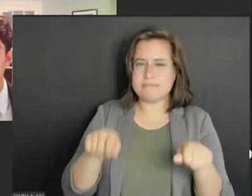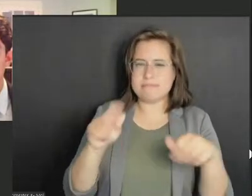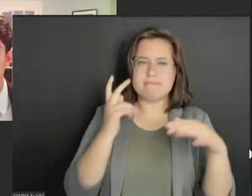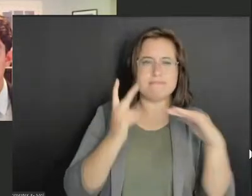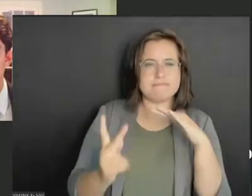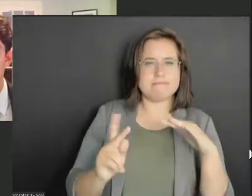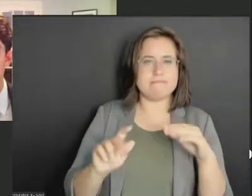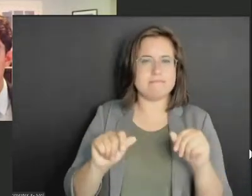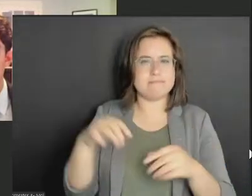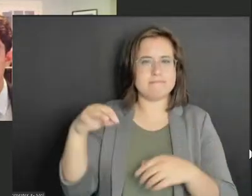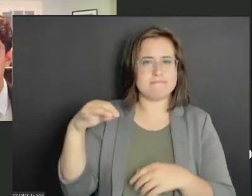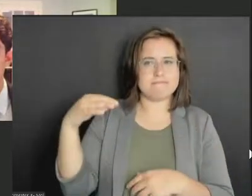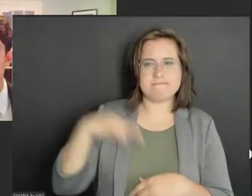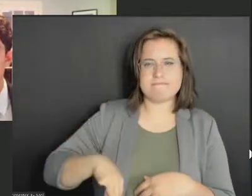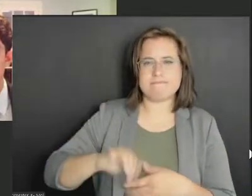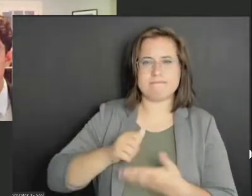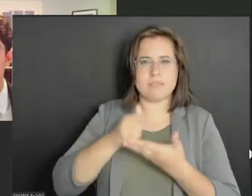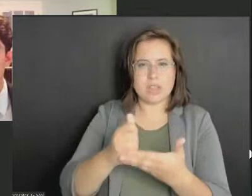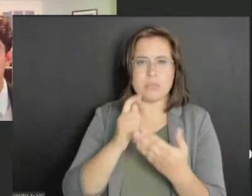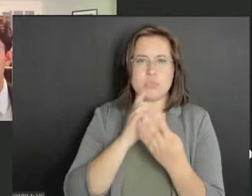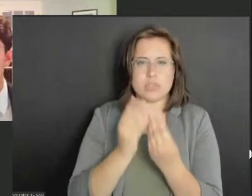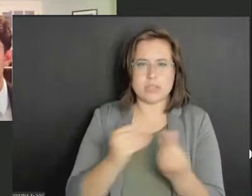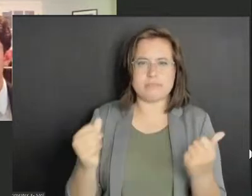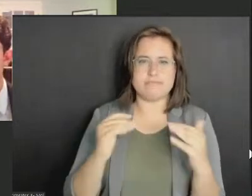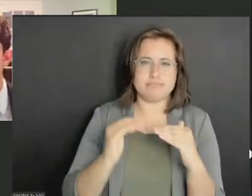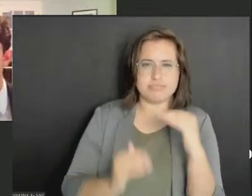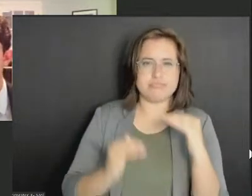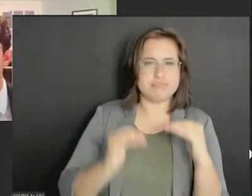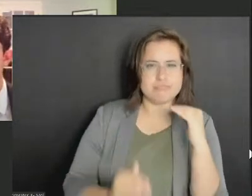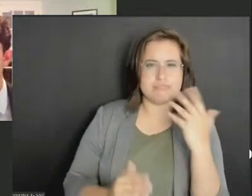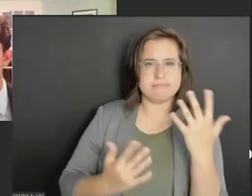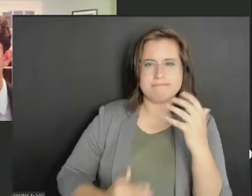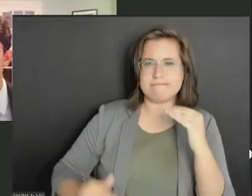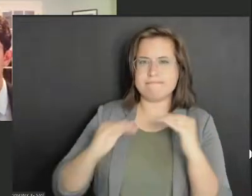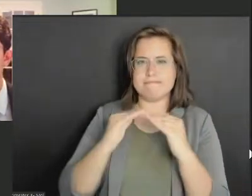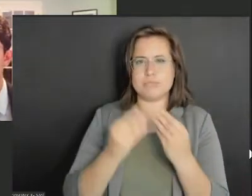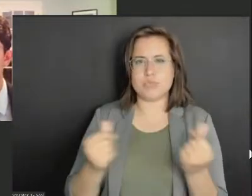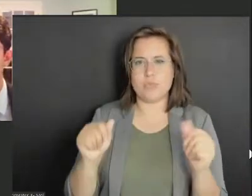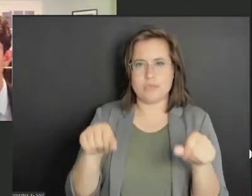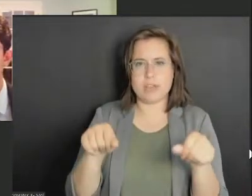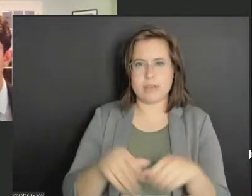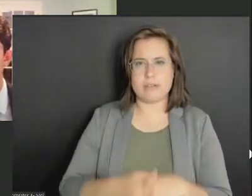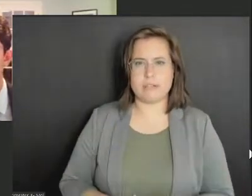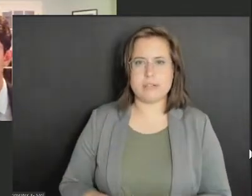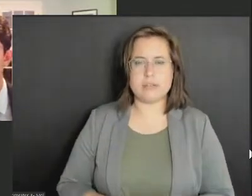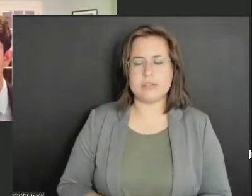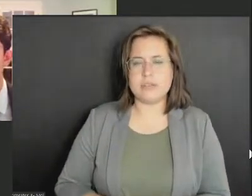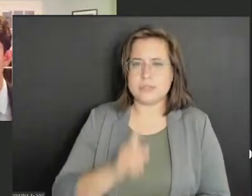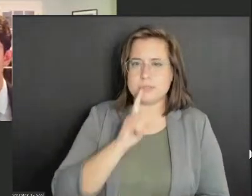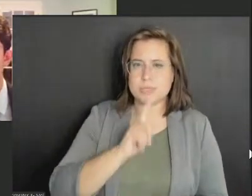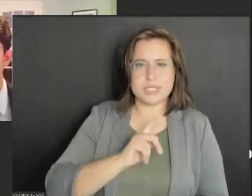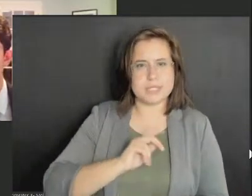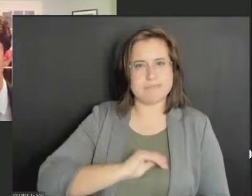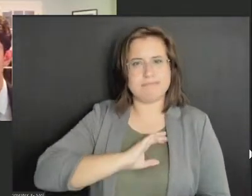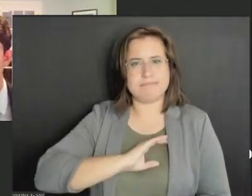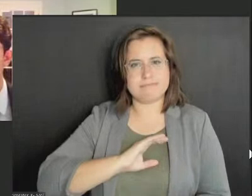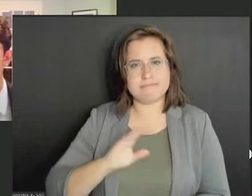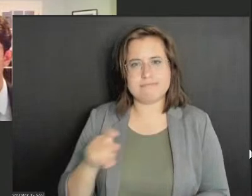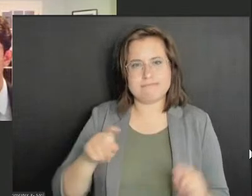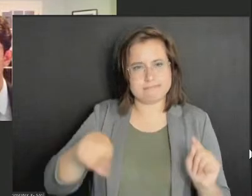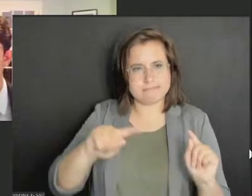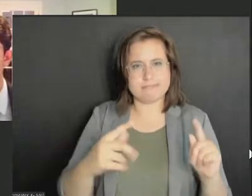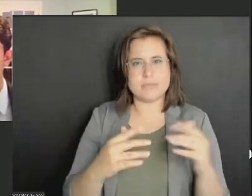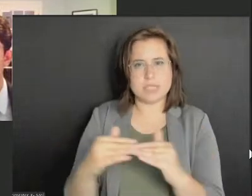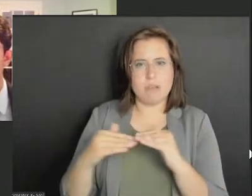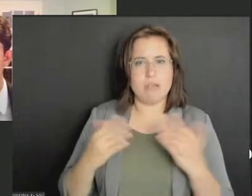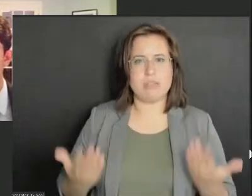to resolve a lot of the inequities that we're seeing. So I'm just particularly heartened to hear that my colleagues here